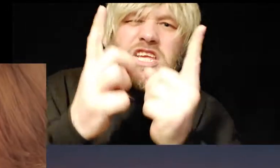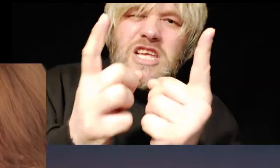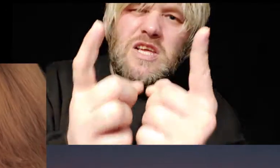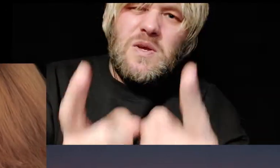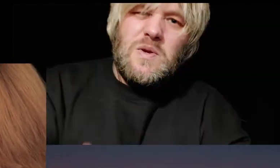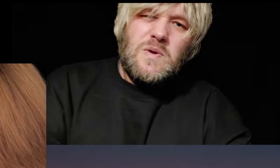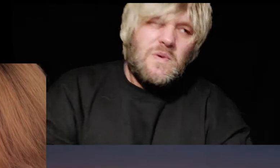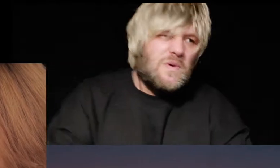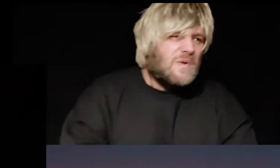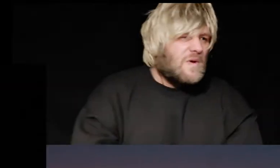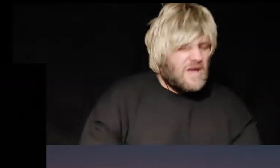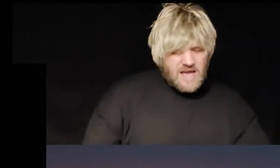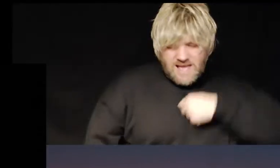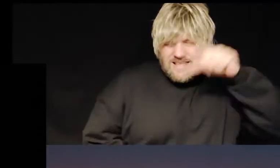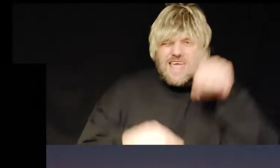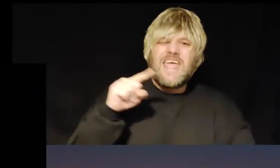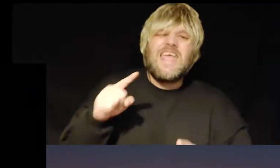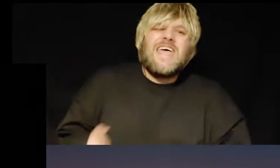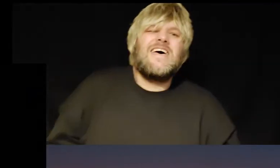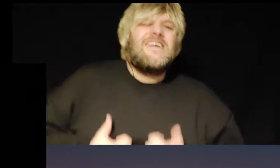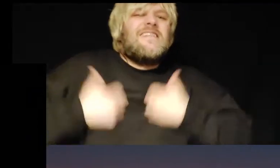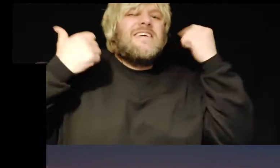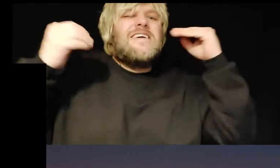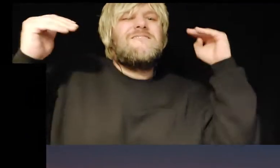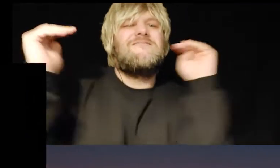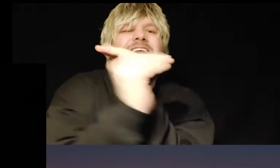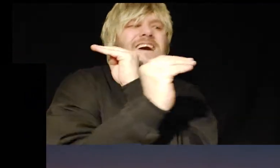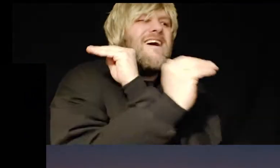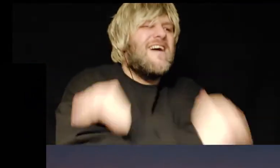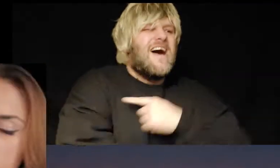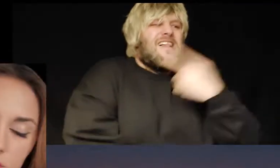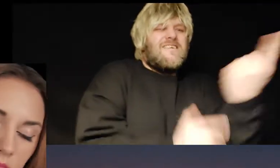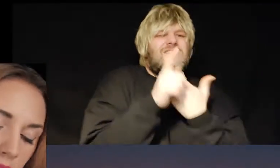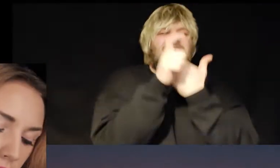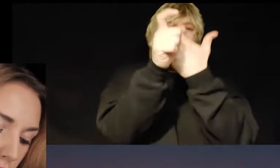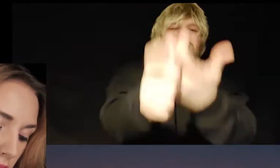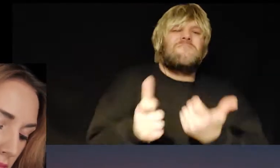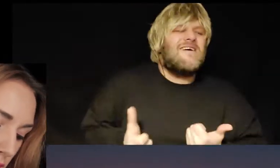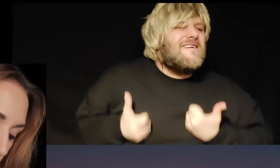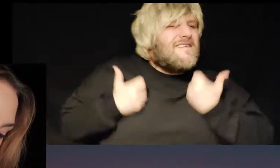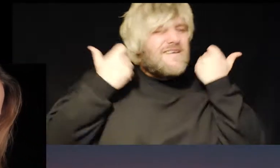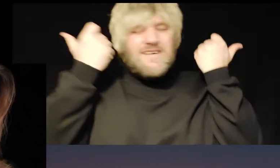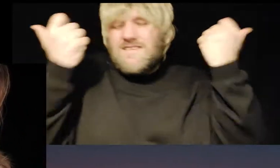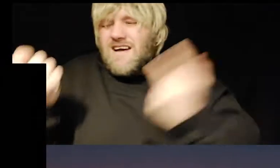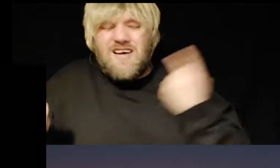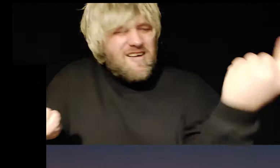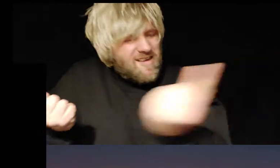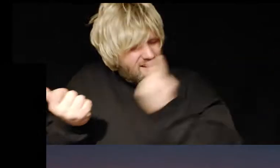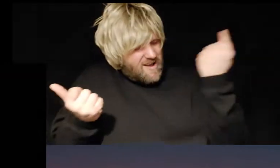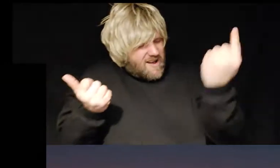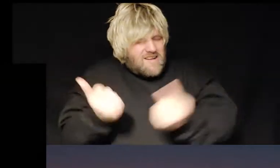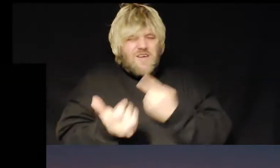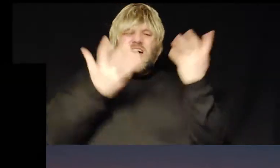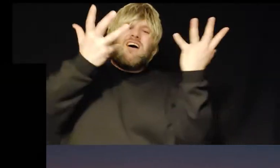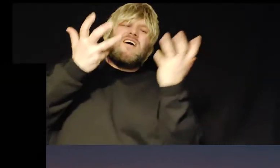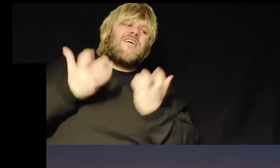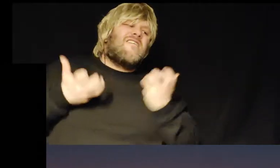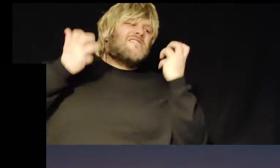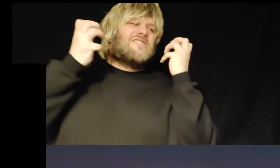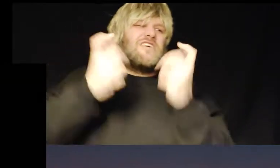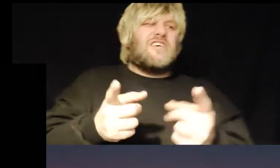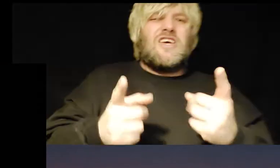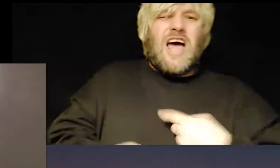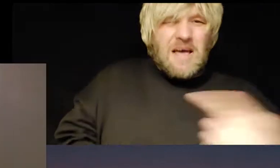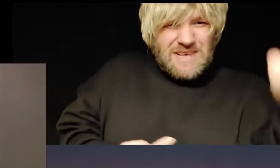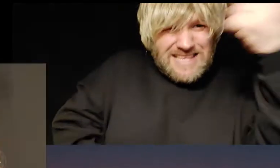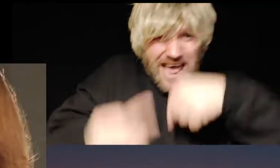want you I can't live a lie, running for my life, I will always